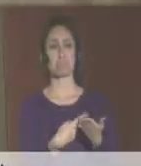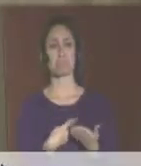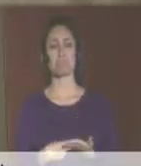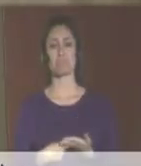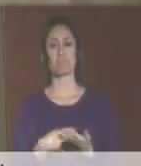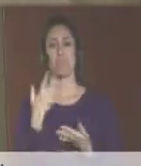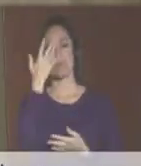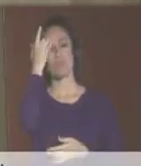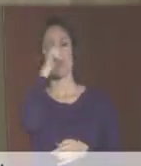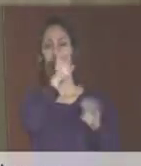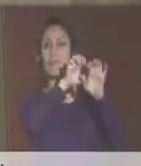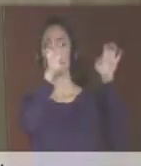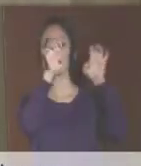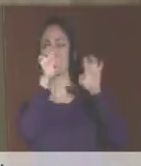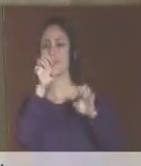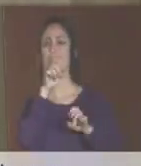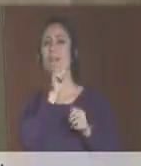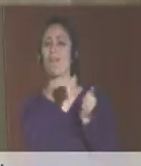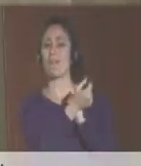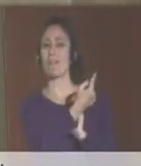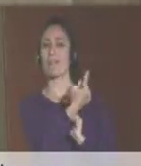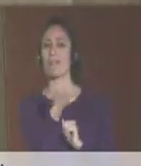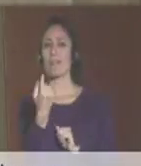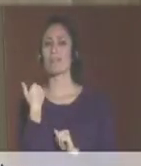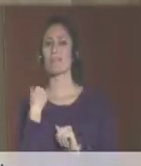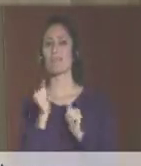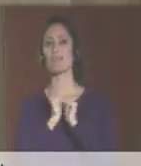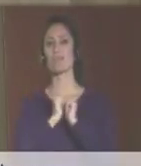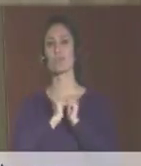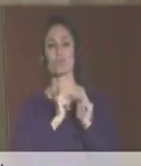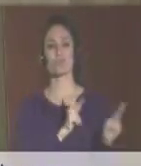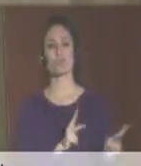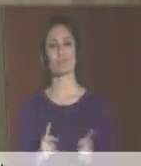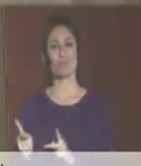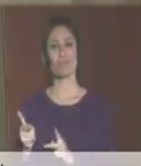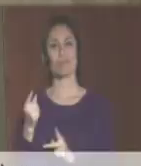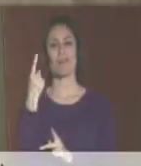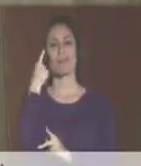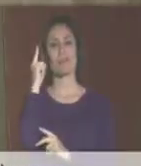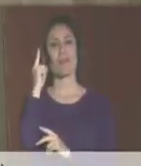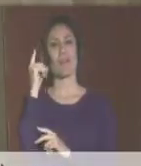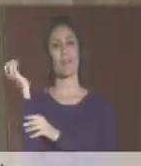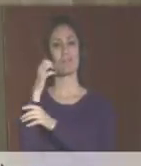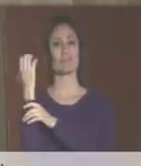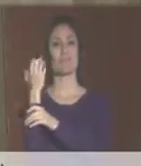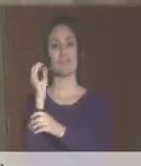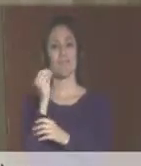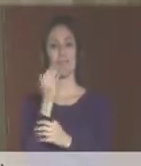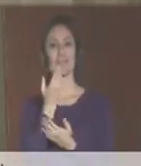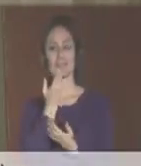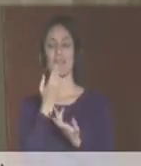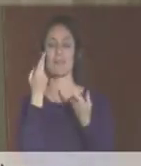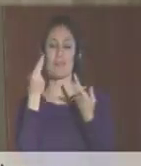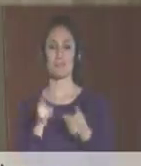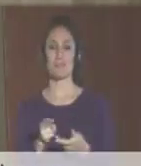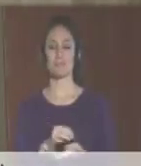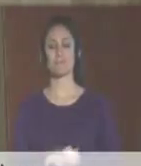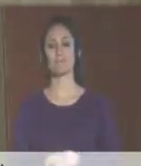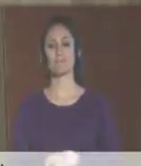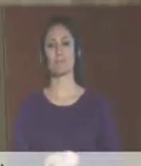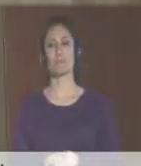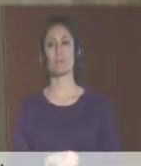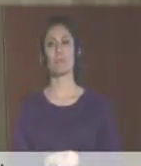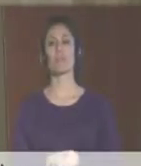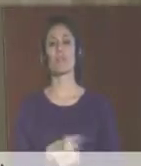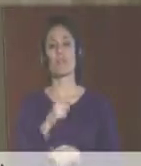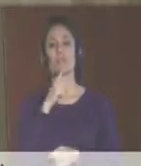cities, because in companies, in businesses, a lot of the time, each business has its own contingency plan. But when